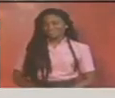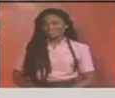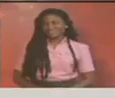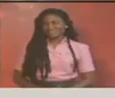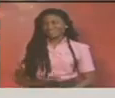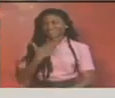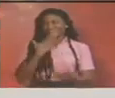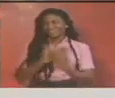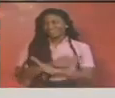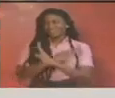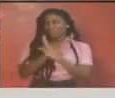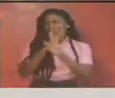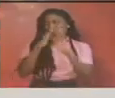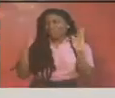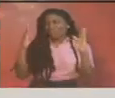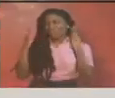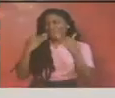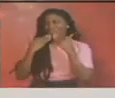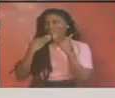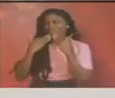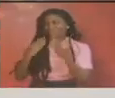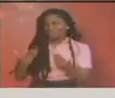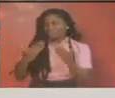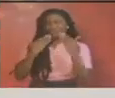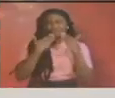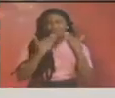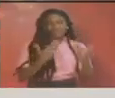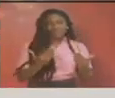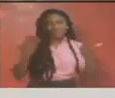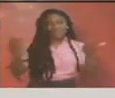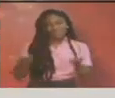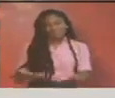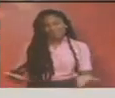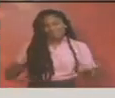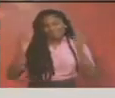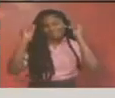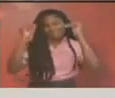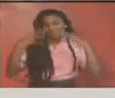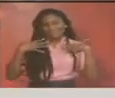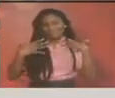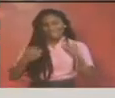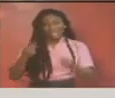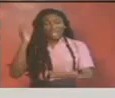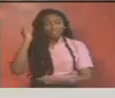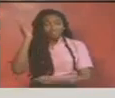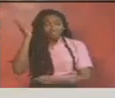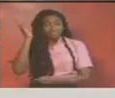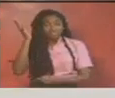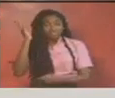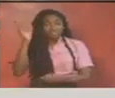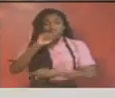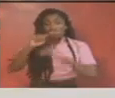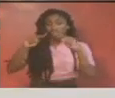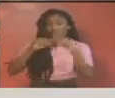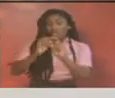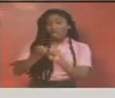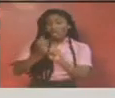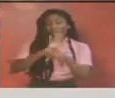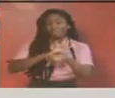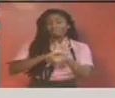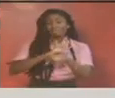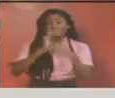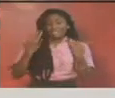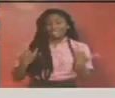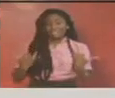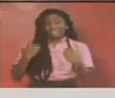Good morning. Thank you for joining us at the Ministry of Health's virtual media conference on the COVID-19 response.